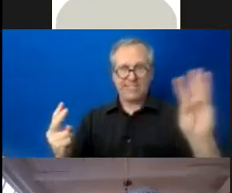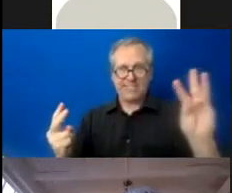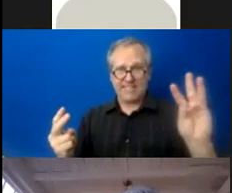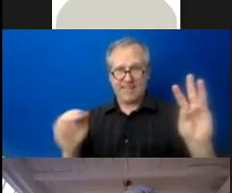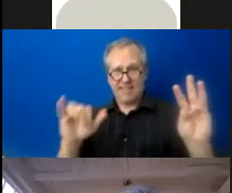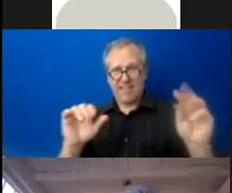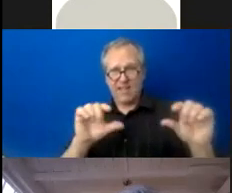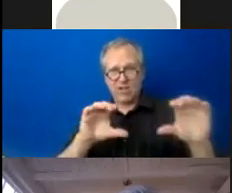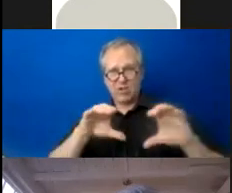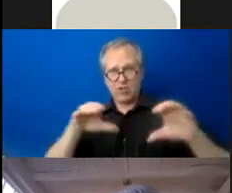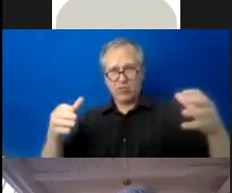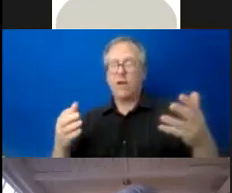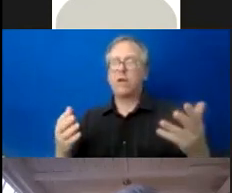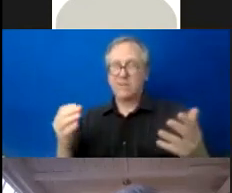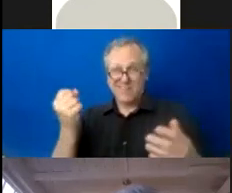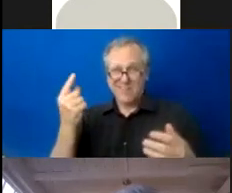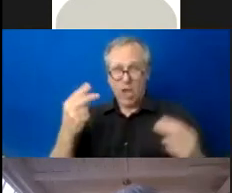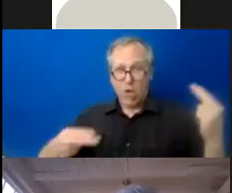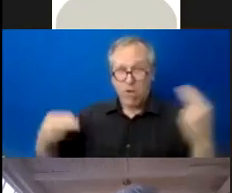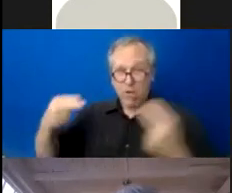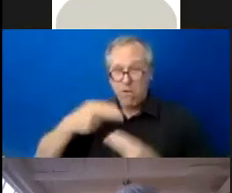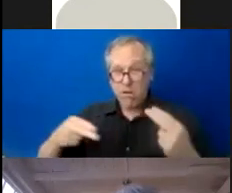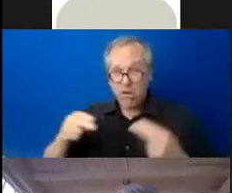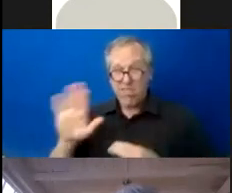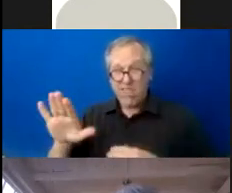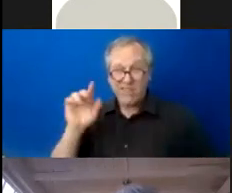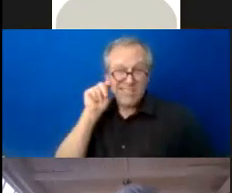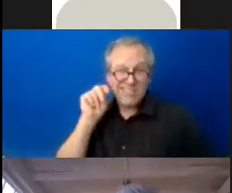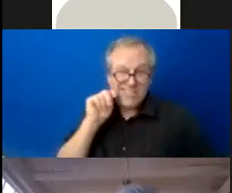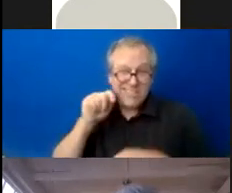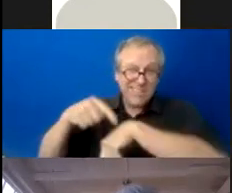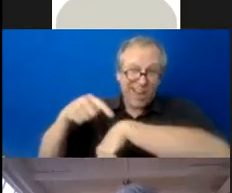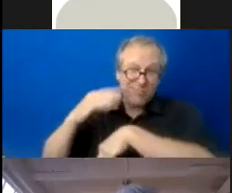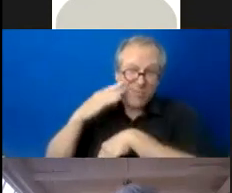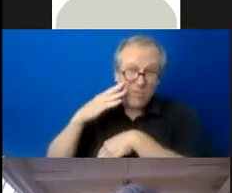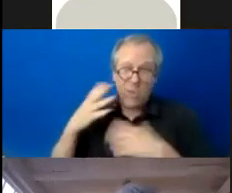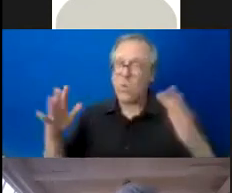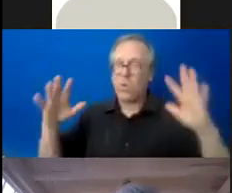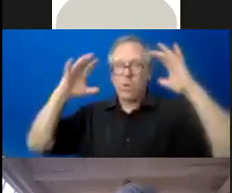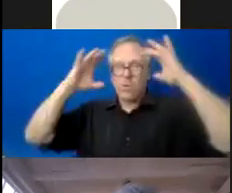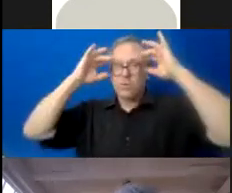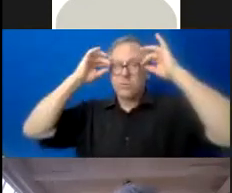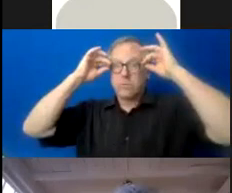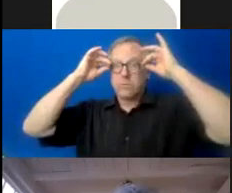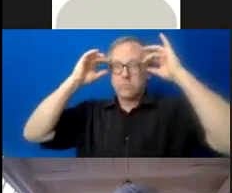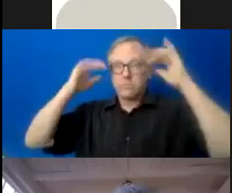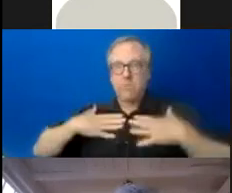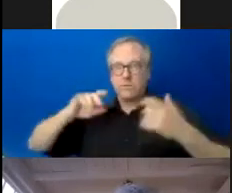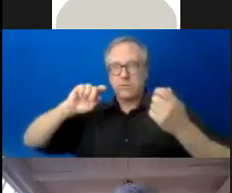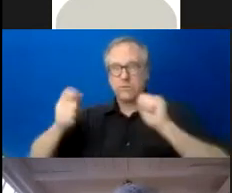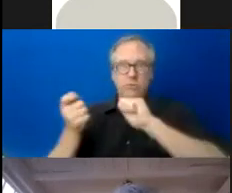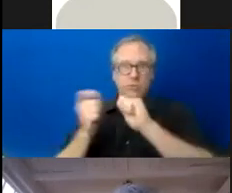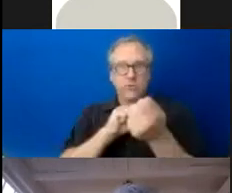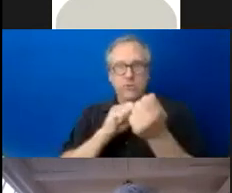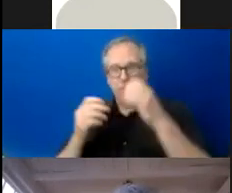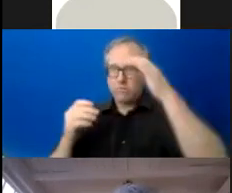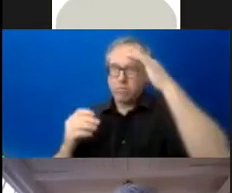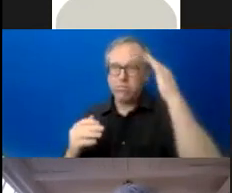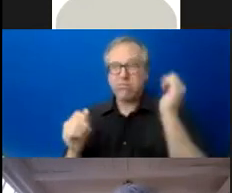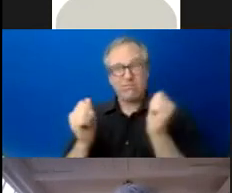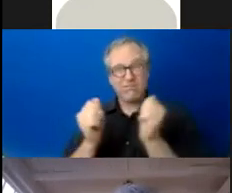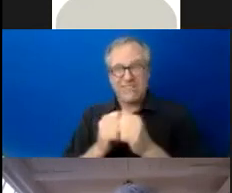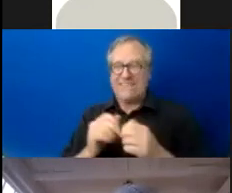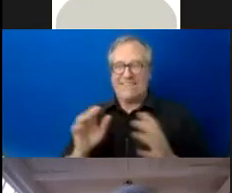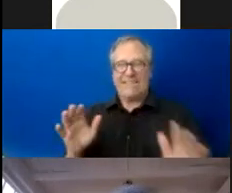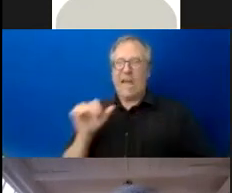couldn't get more hormones running around in their little bodies. Just massive changes. And that's really, I don't